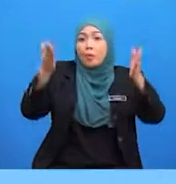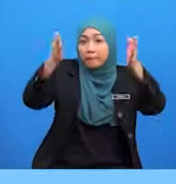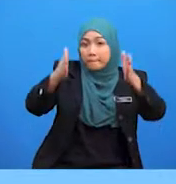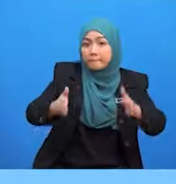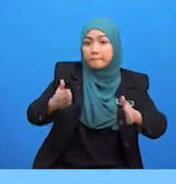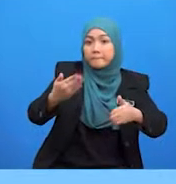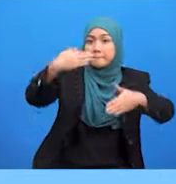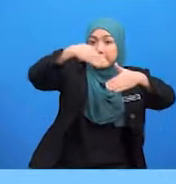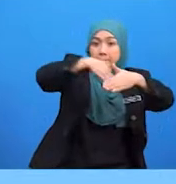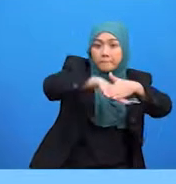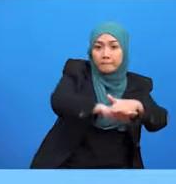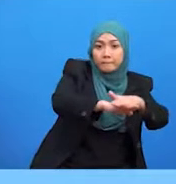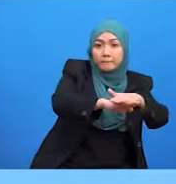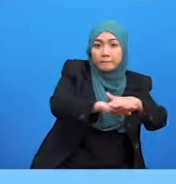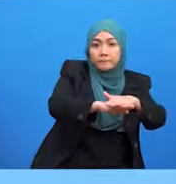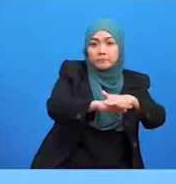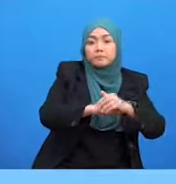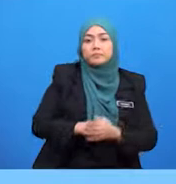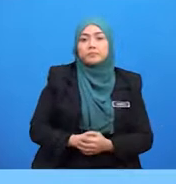to travel around the area.